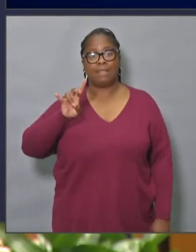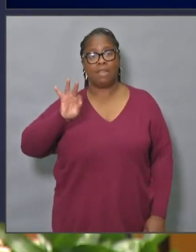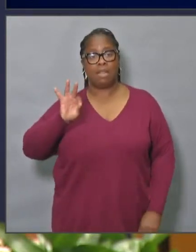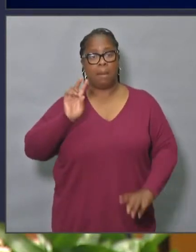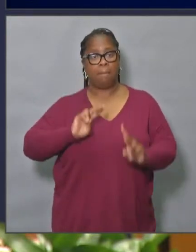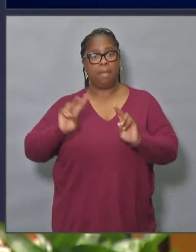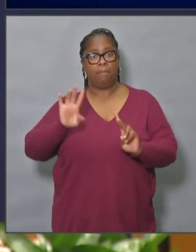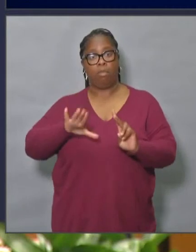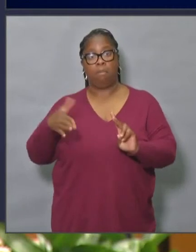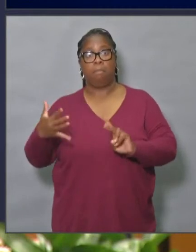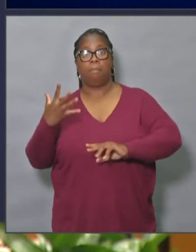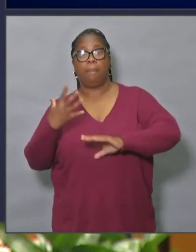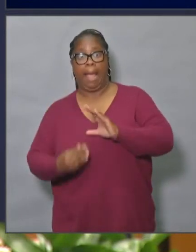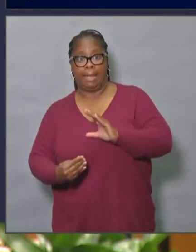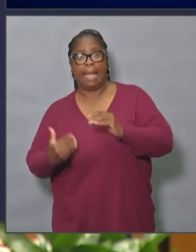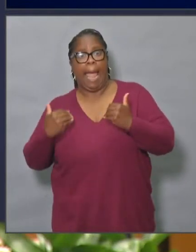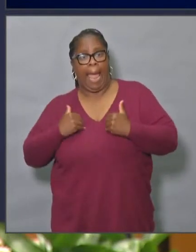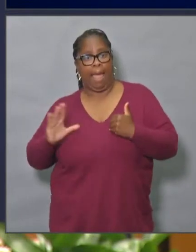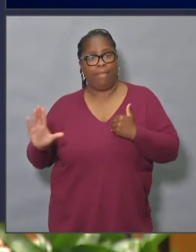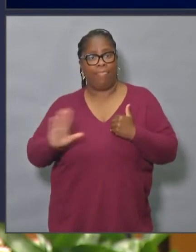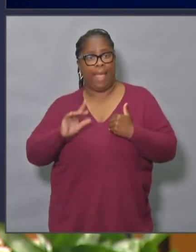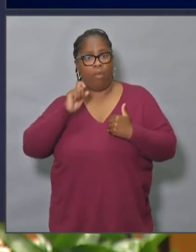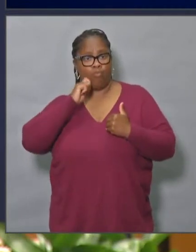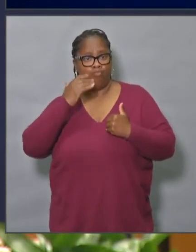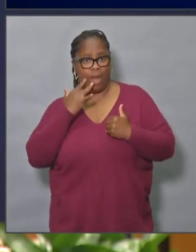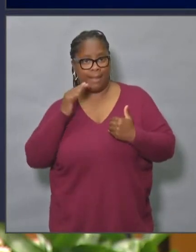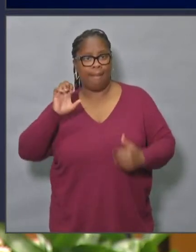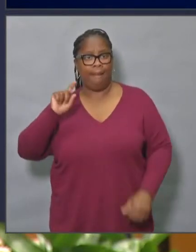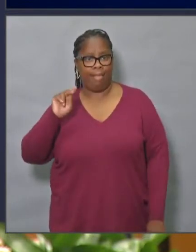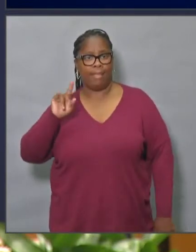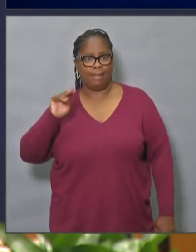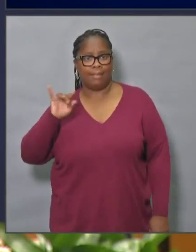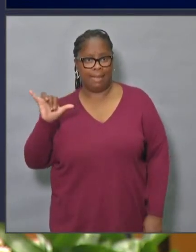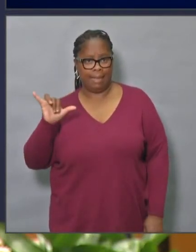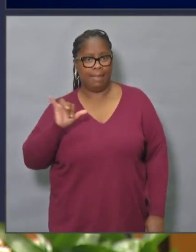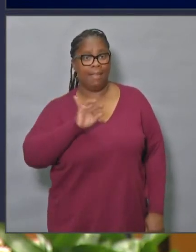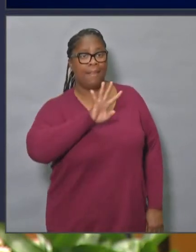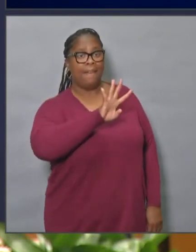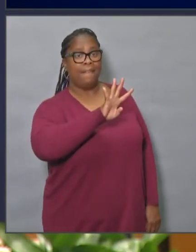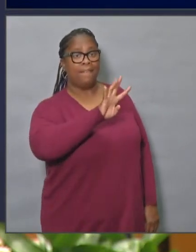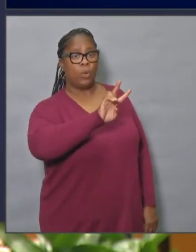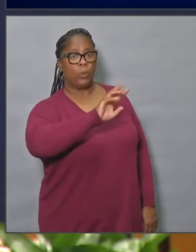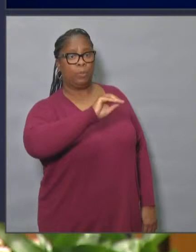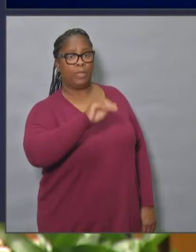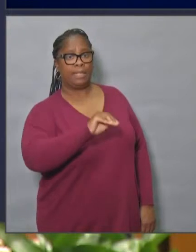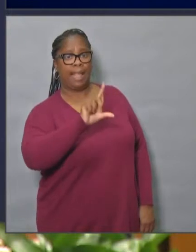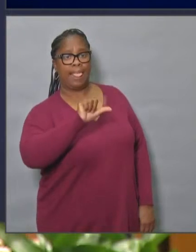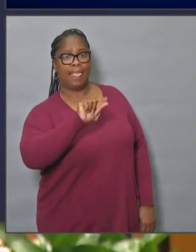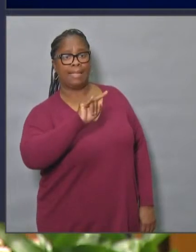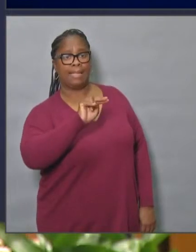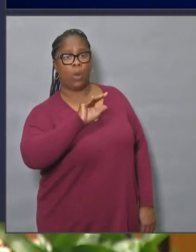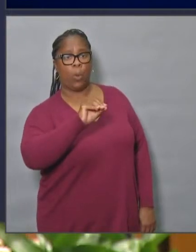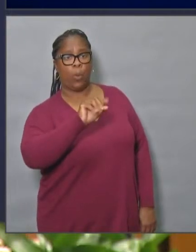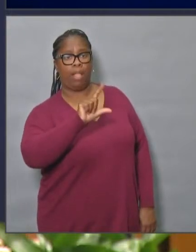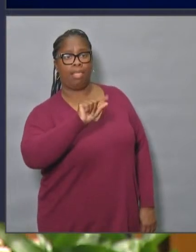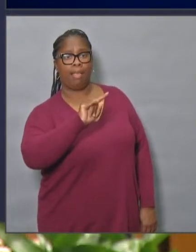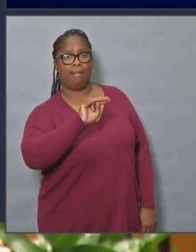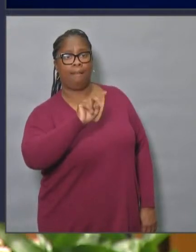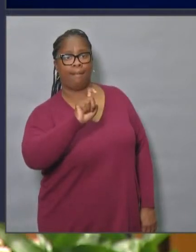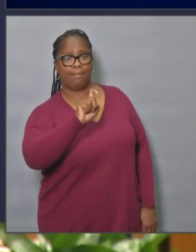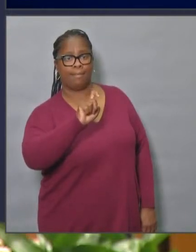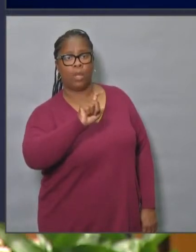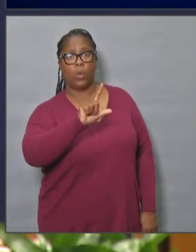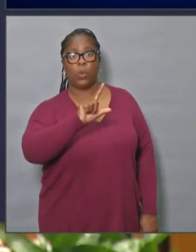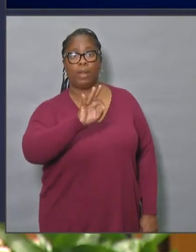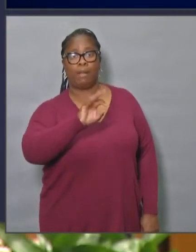who passed away where race ethnicity has been identified, 42% are Latino Latinx,